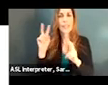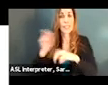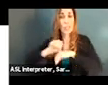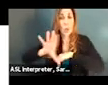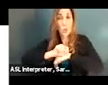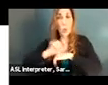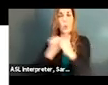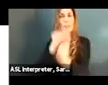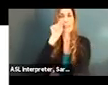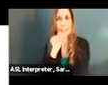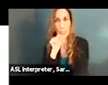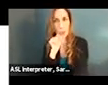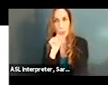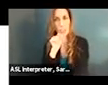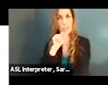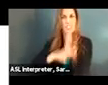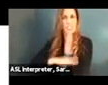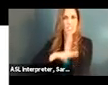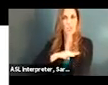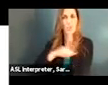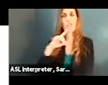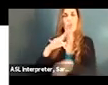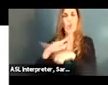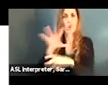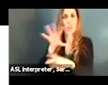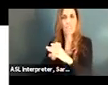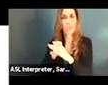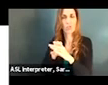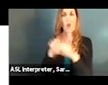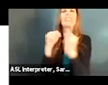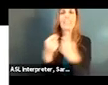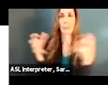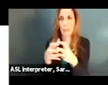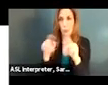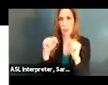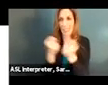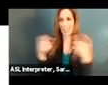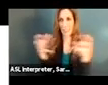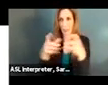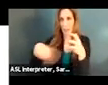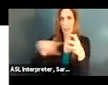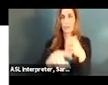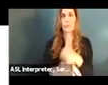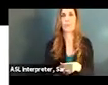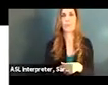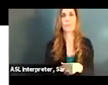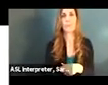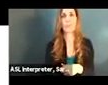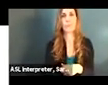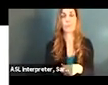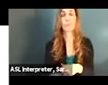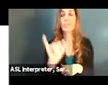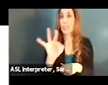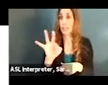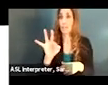with teams, with early intervention teams, where if you're in the city of Philadelphia